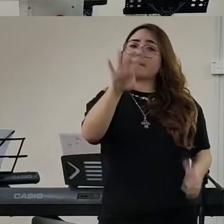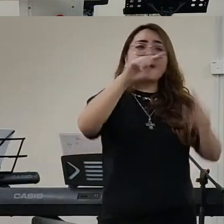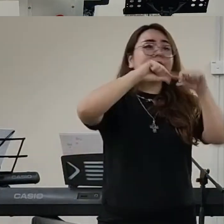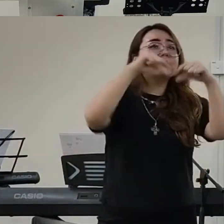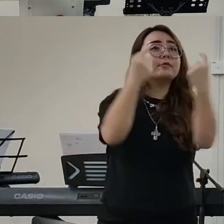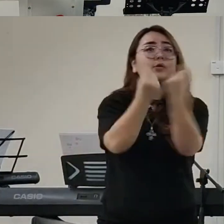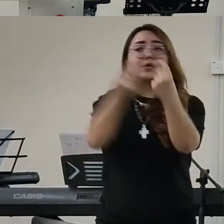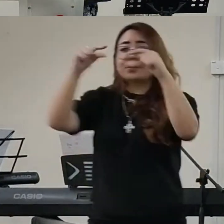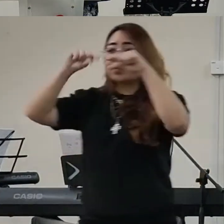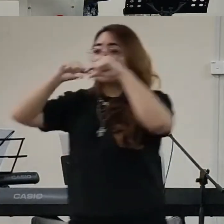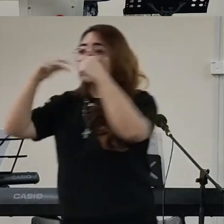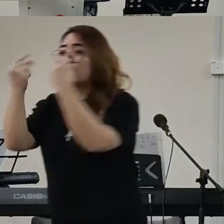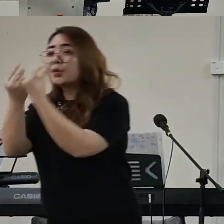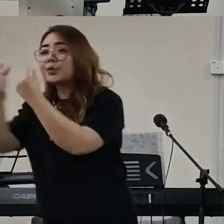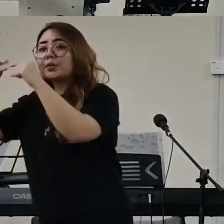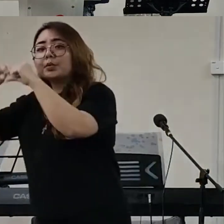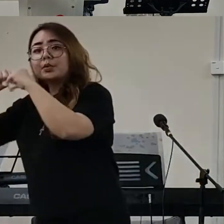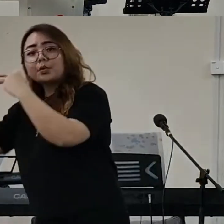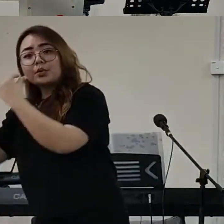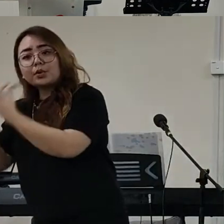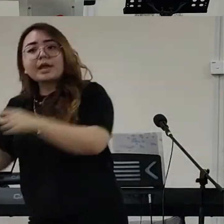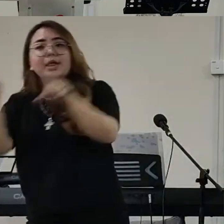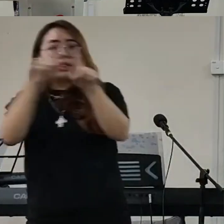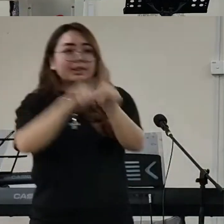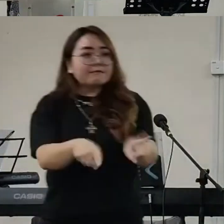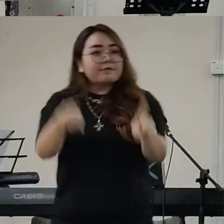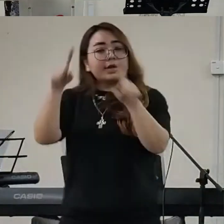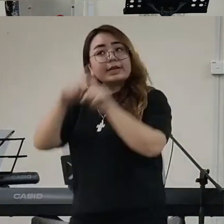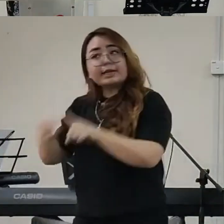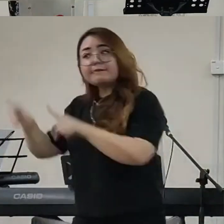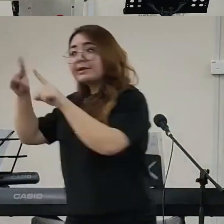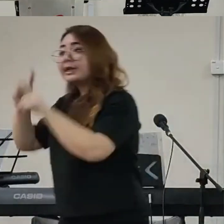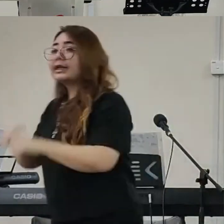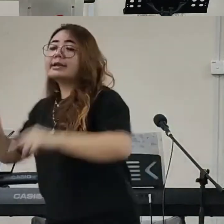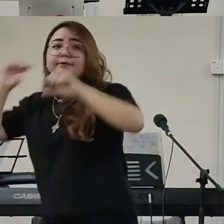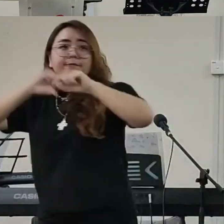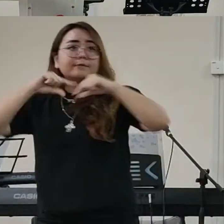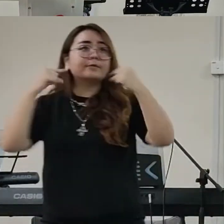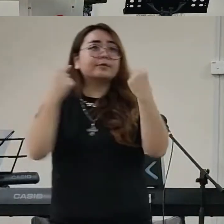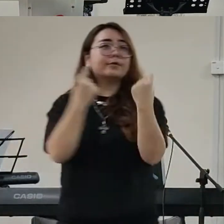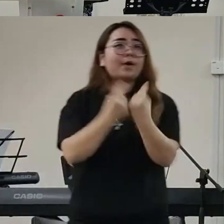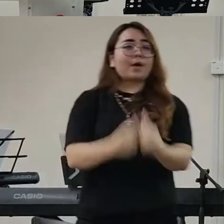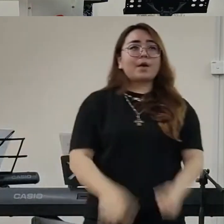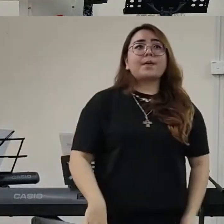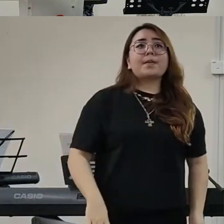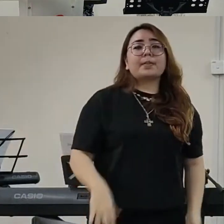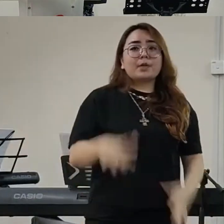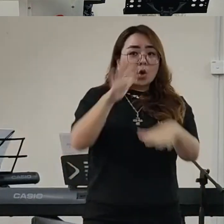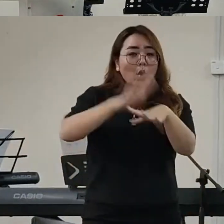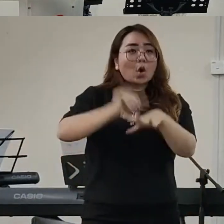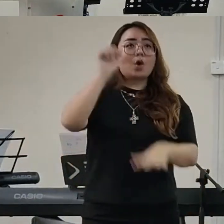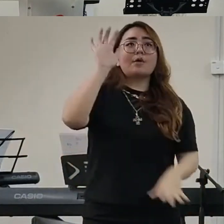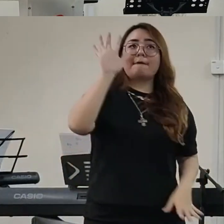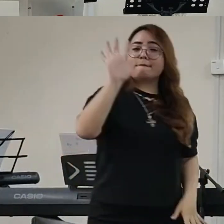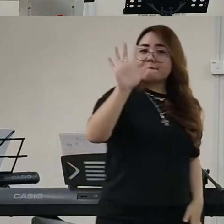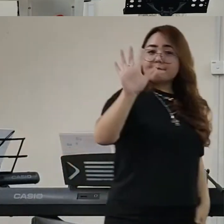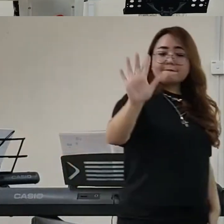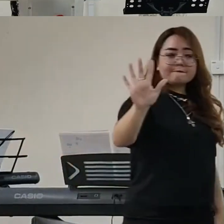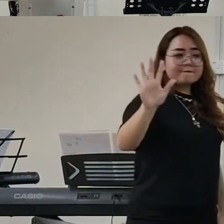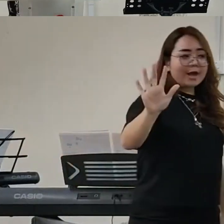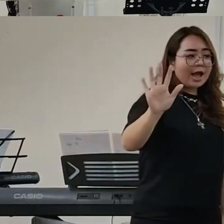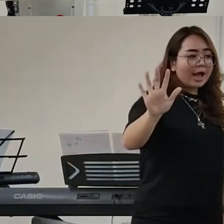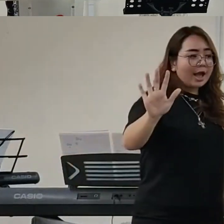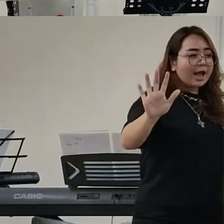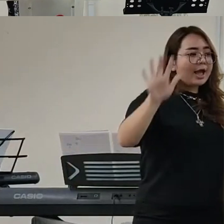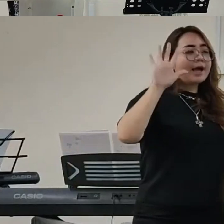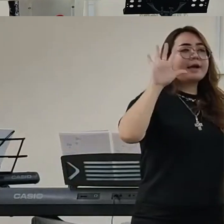these five books that comes after the books of wisdom, it's called the five major prophetic books. There's a lot of